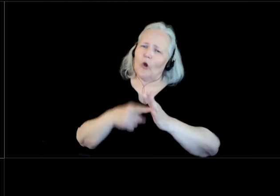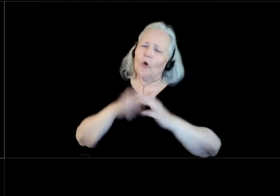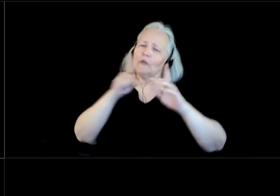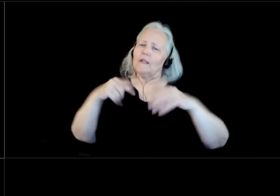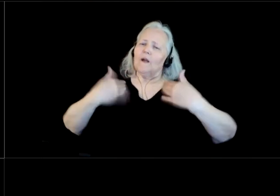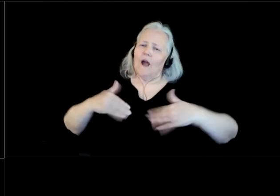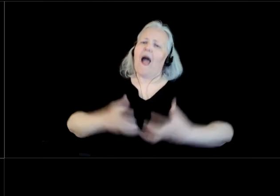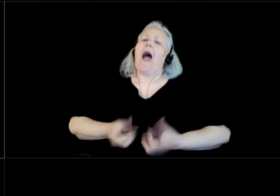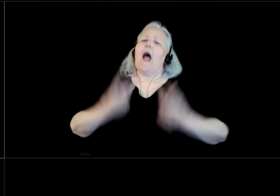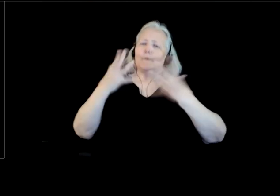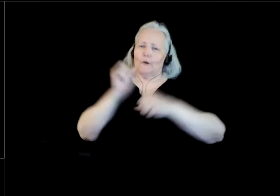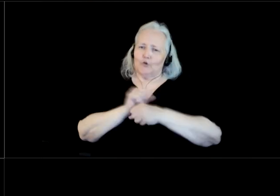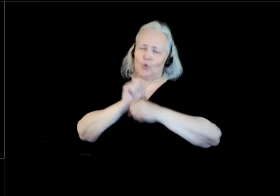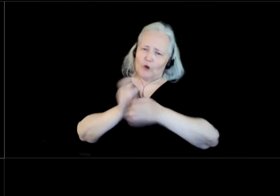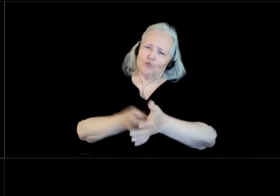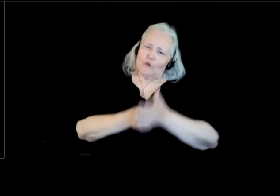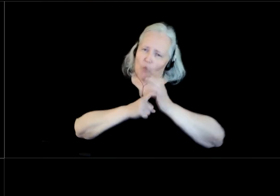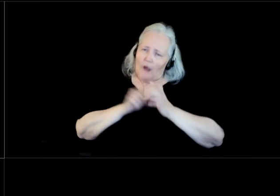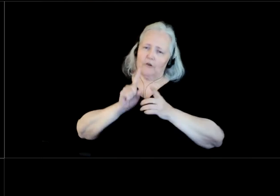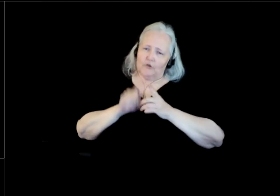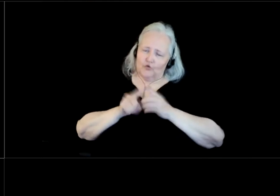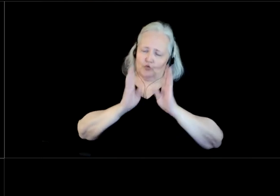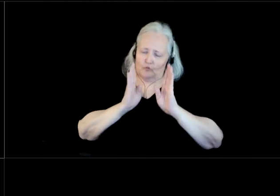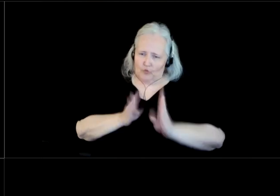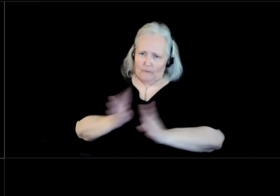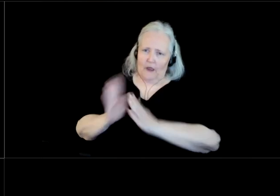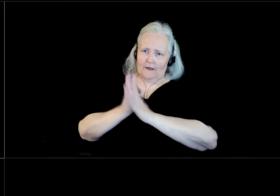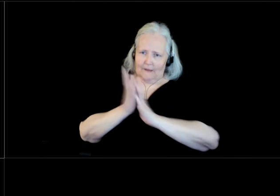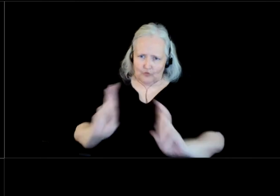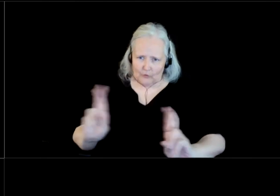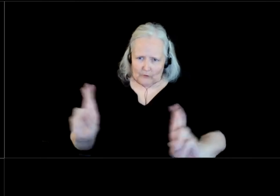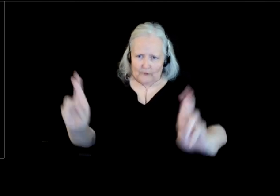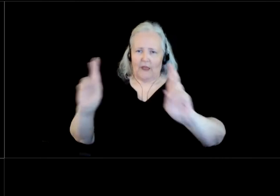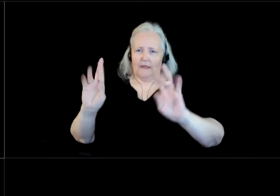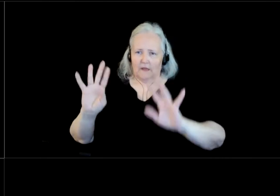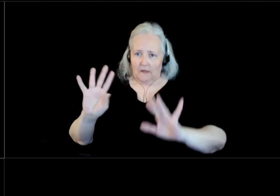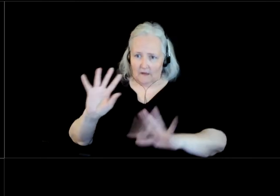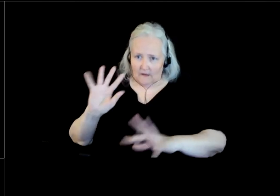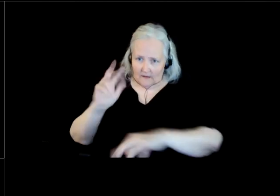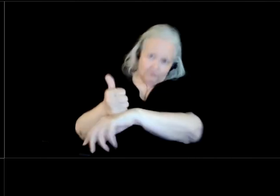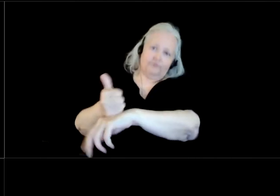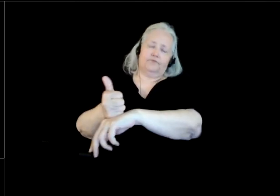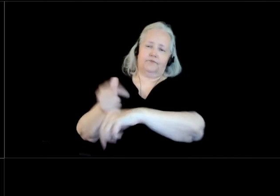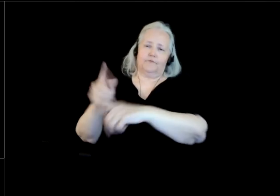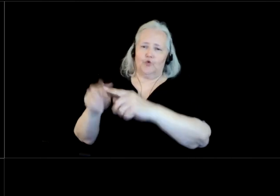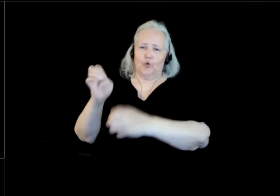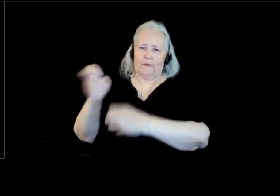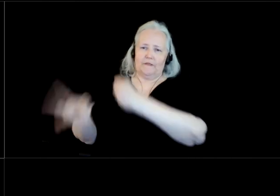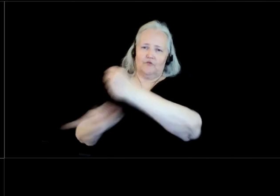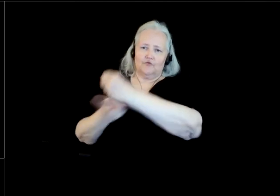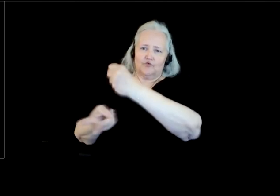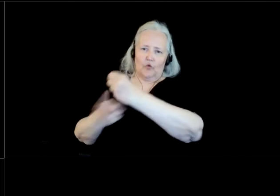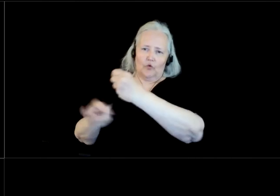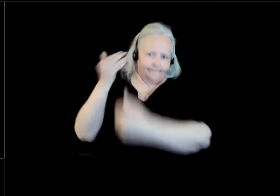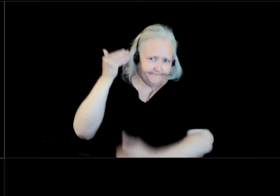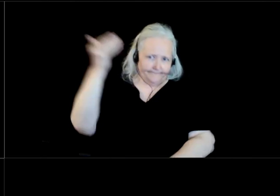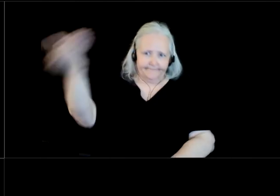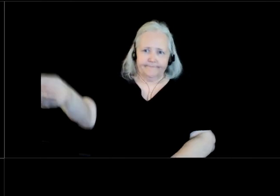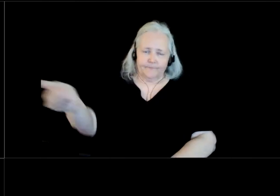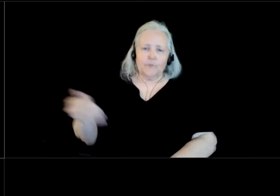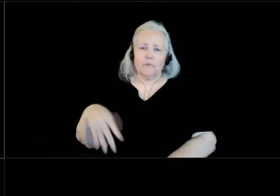materials to go into a long-lasting repository. It's a lot of work. We actually had, on our